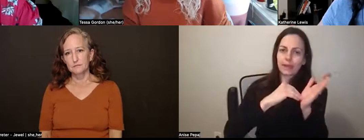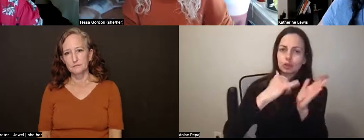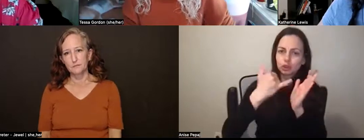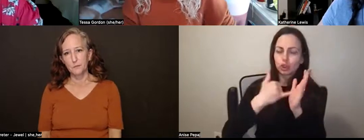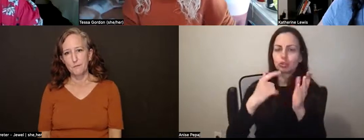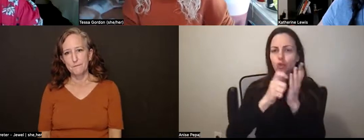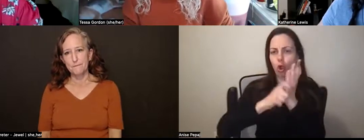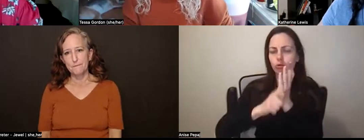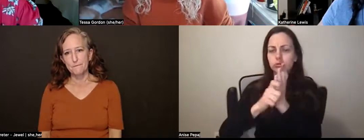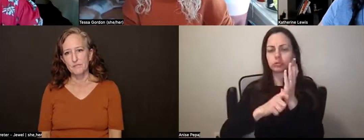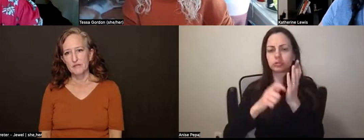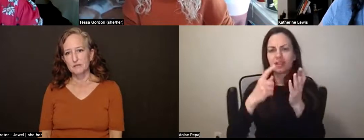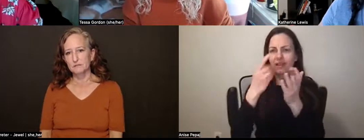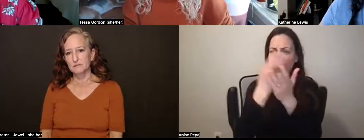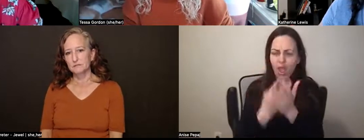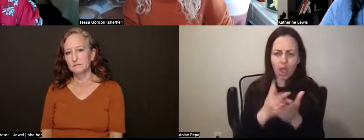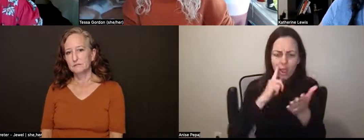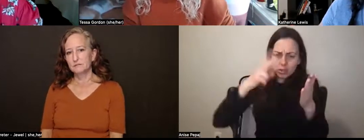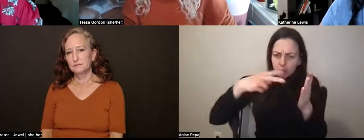and facts, and I was on